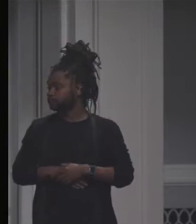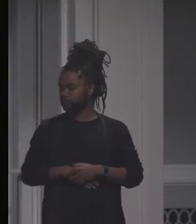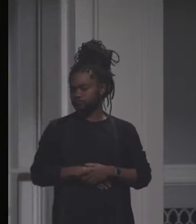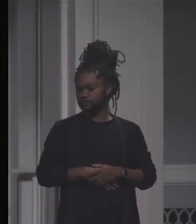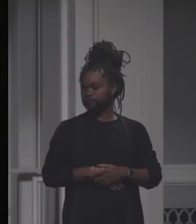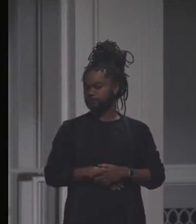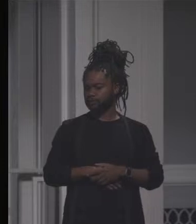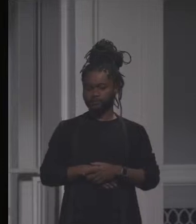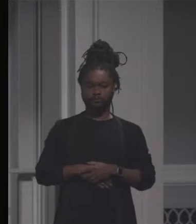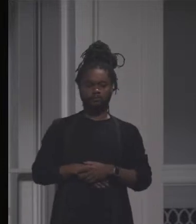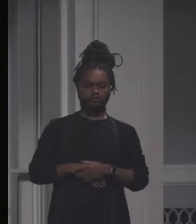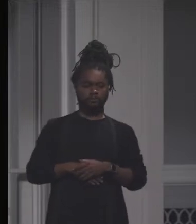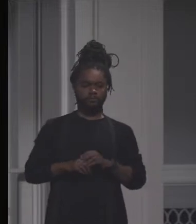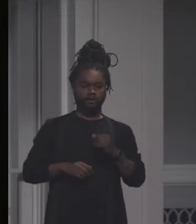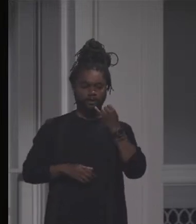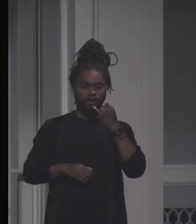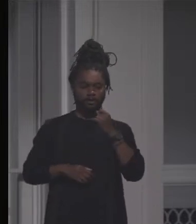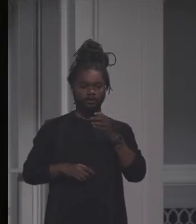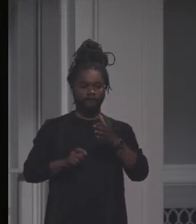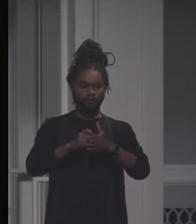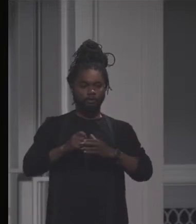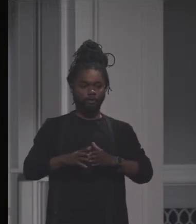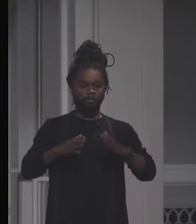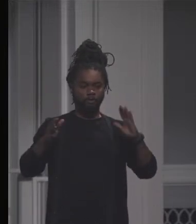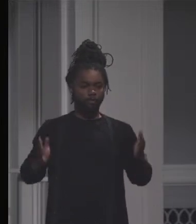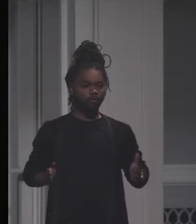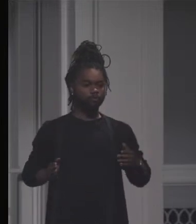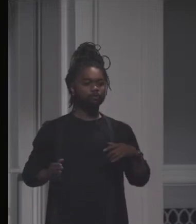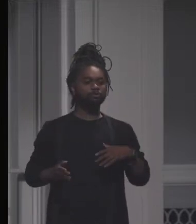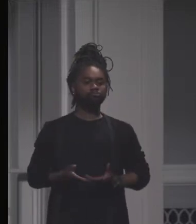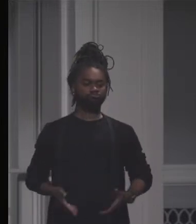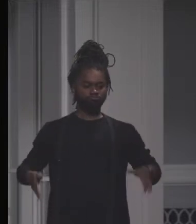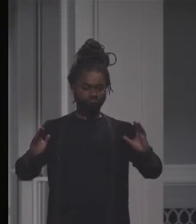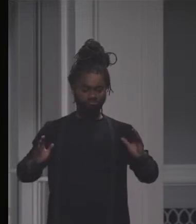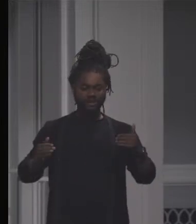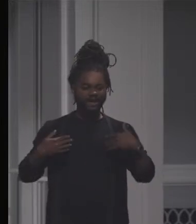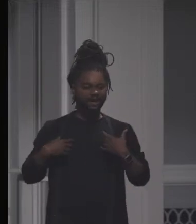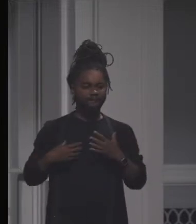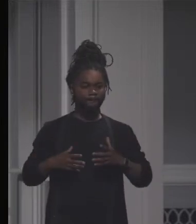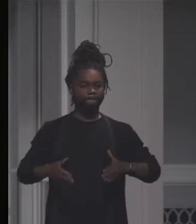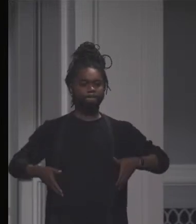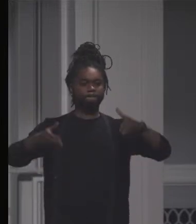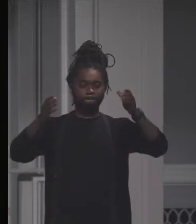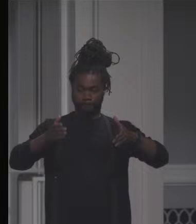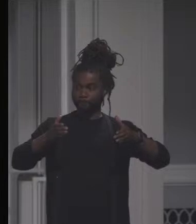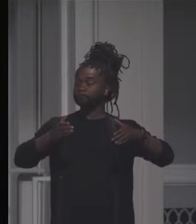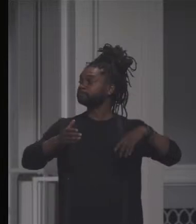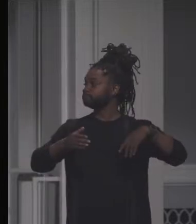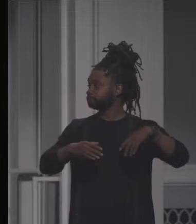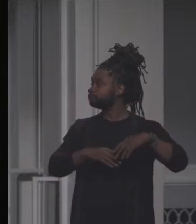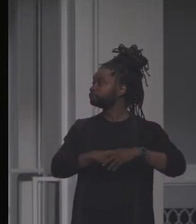churl, she'd probably be sharing a big, heavy, rough-hewn elm bowl.